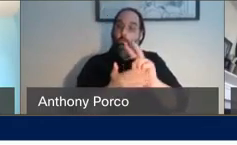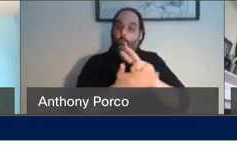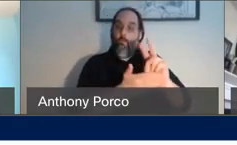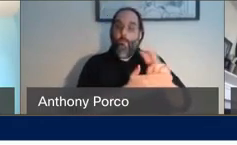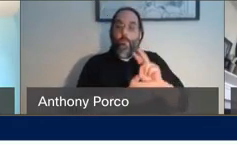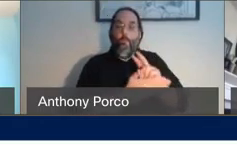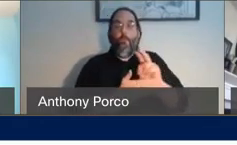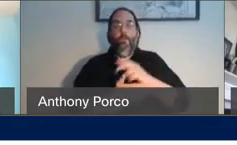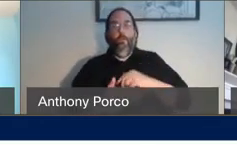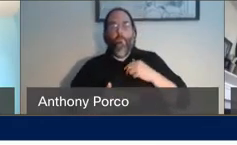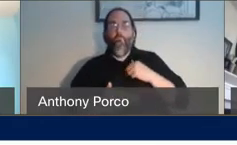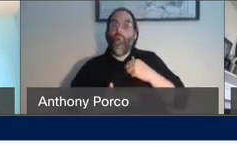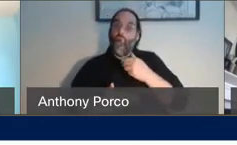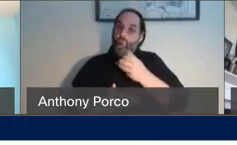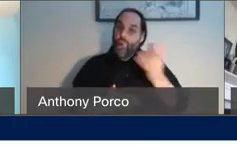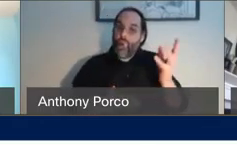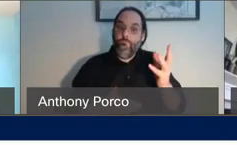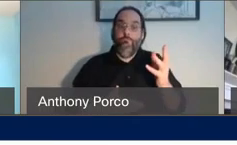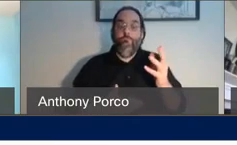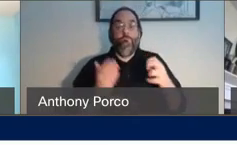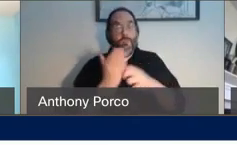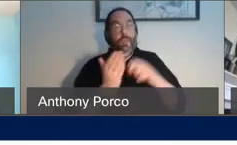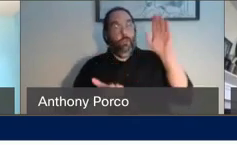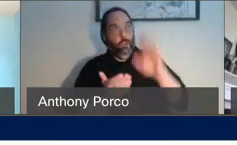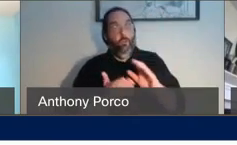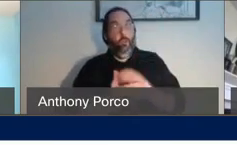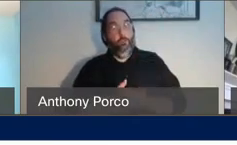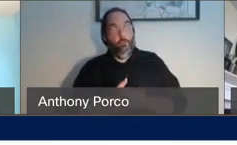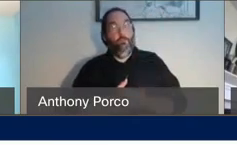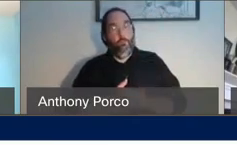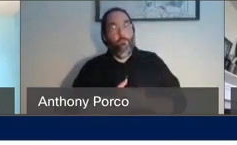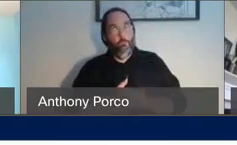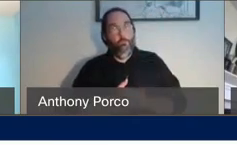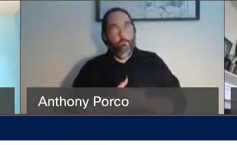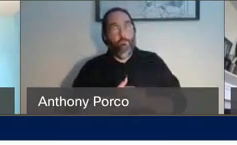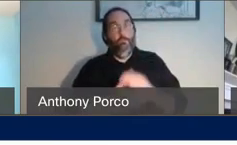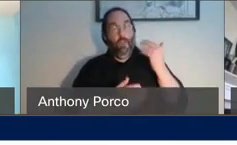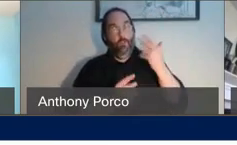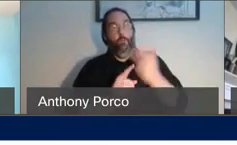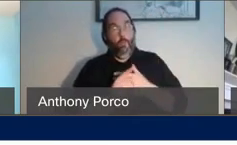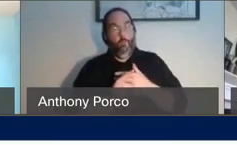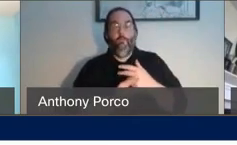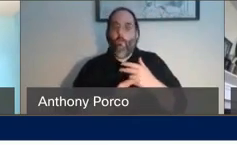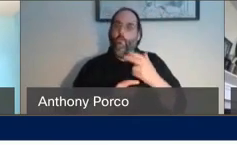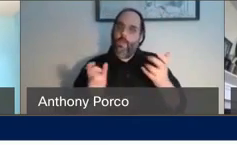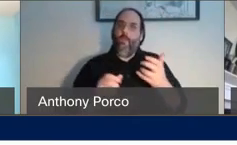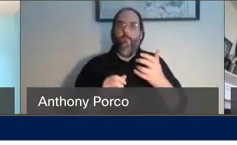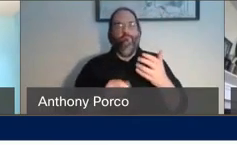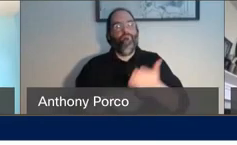saw number of tickets are decreased during last 3 months. We provided like